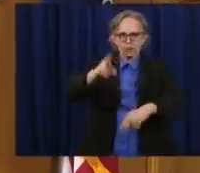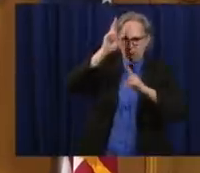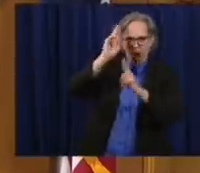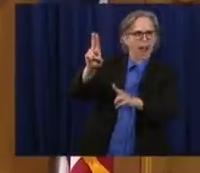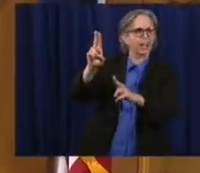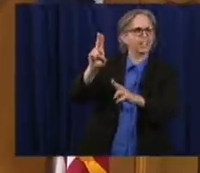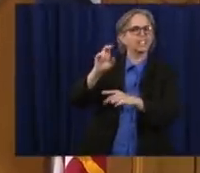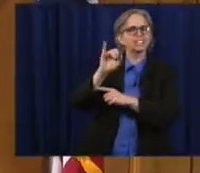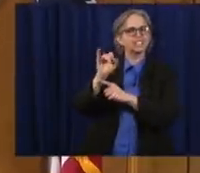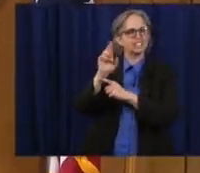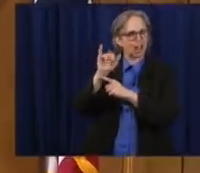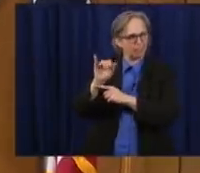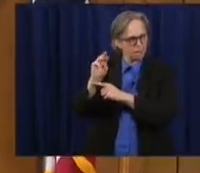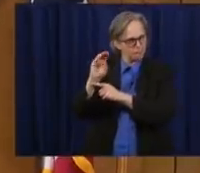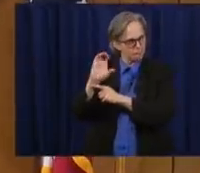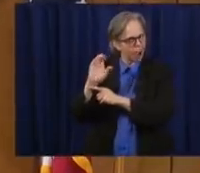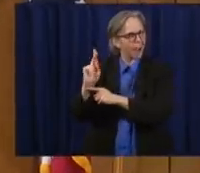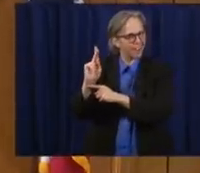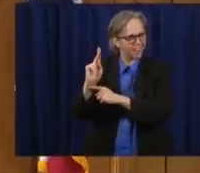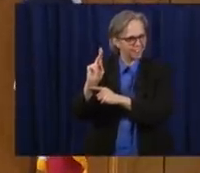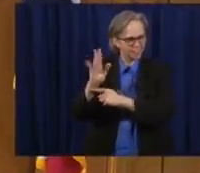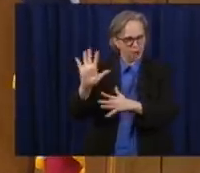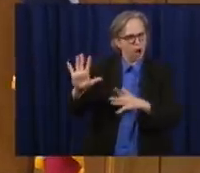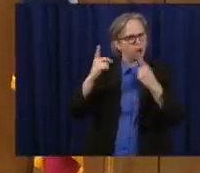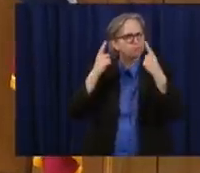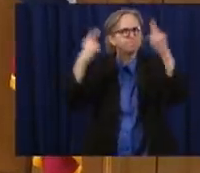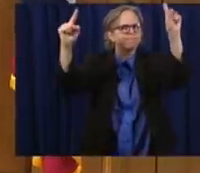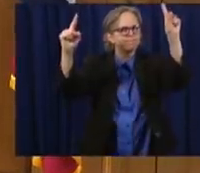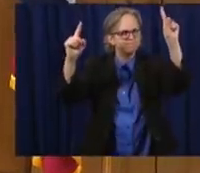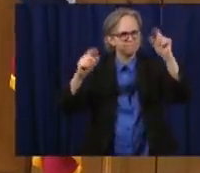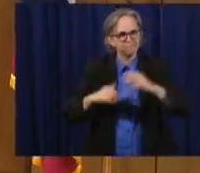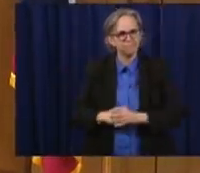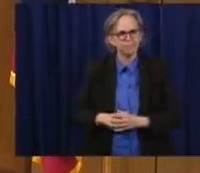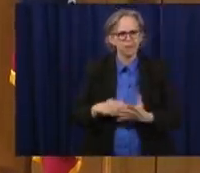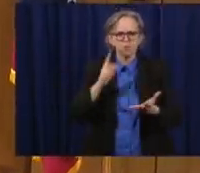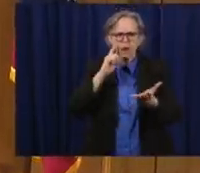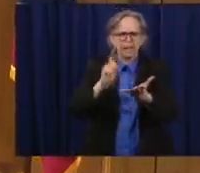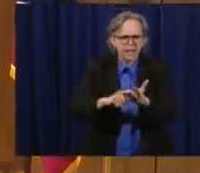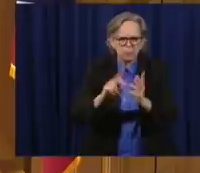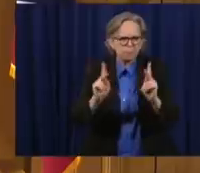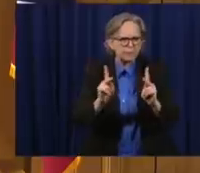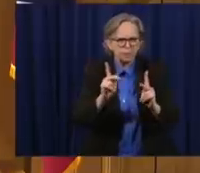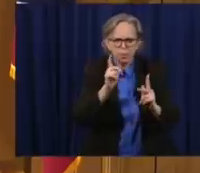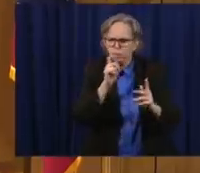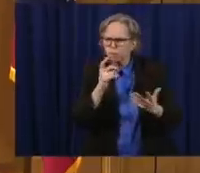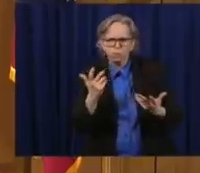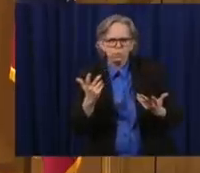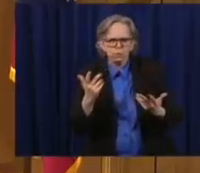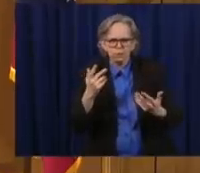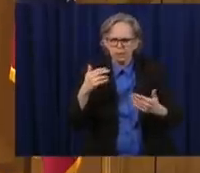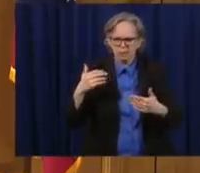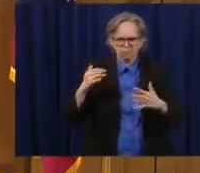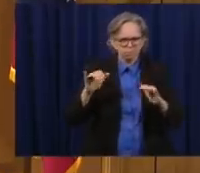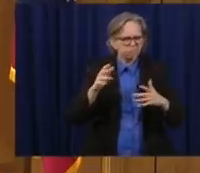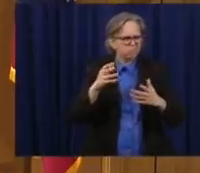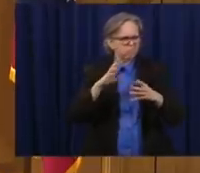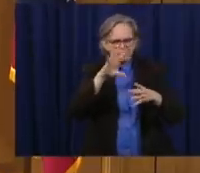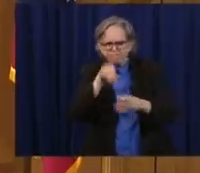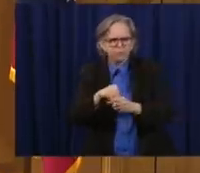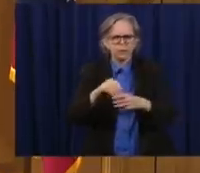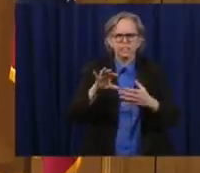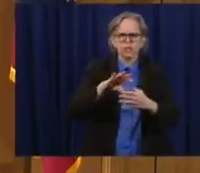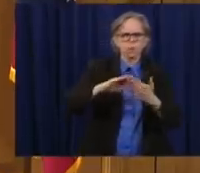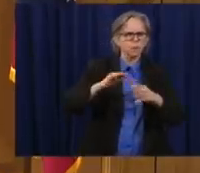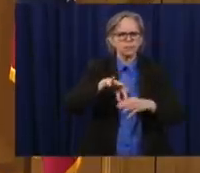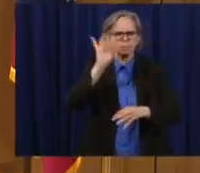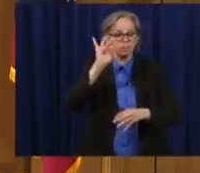achievement. The award recognizes those who exhibit exemplary community spirit through their own efforts and through